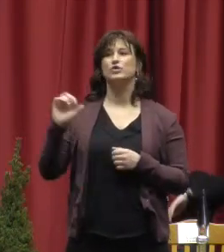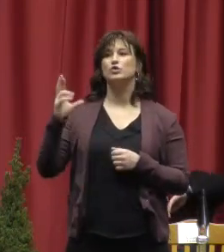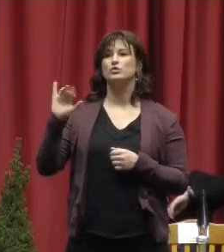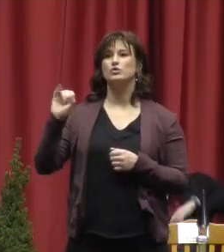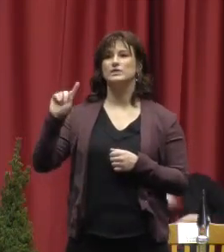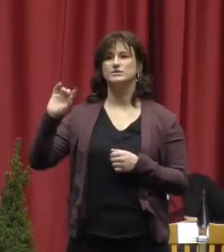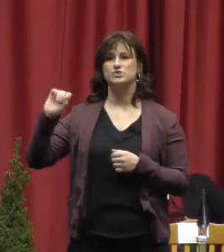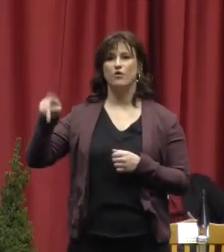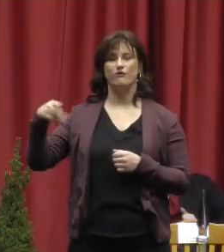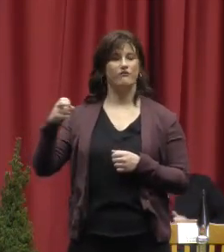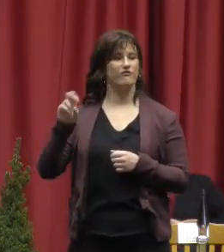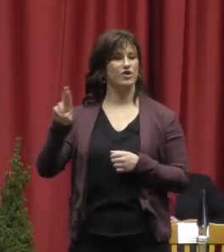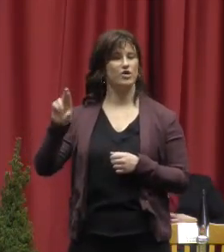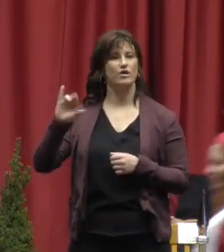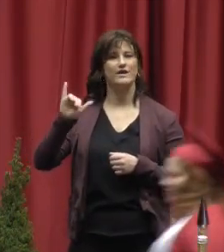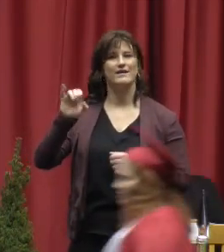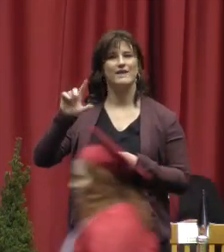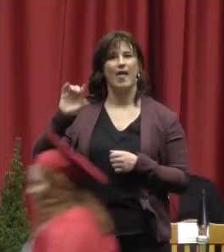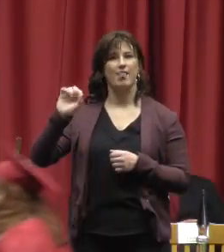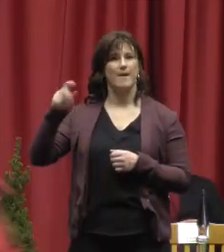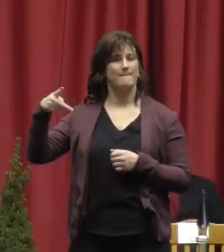Christopher Yella,